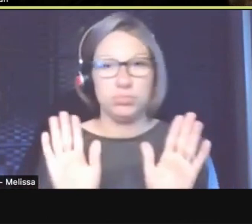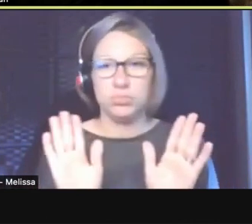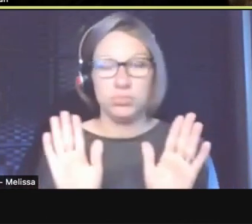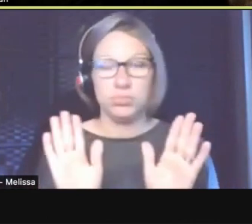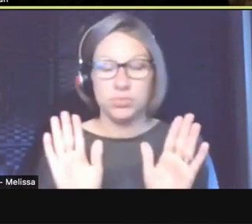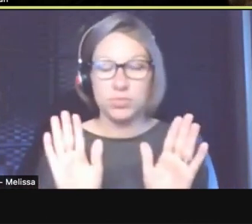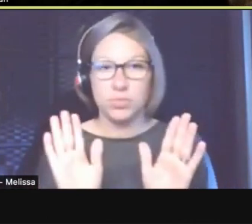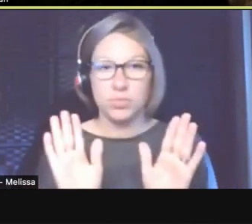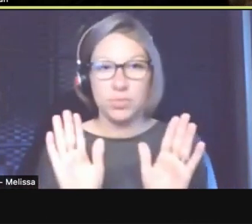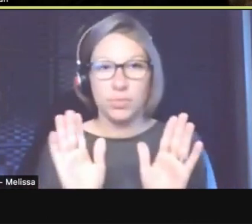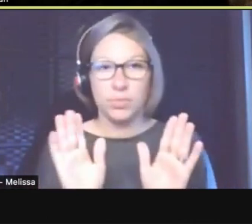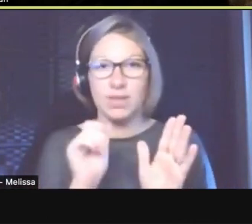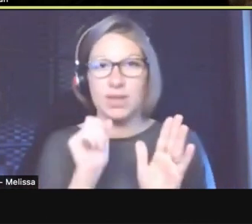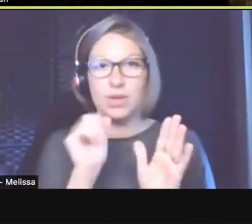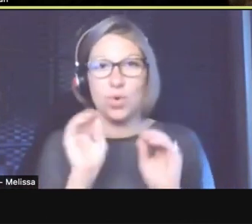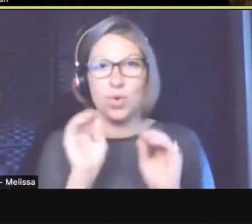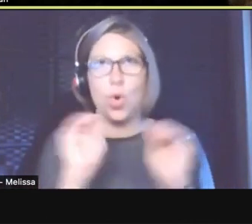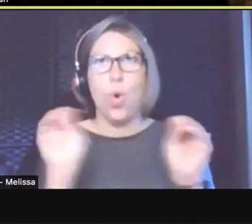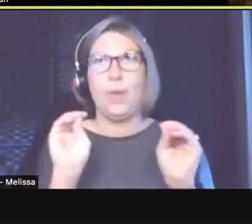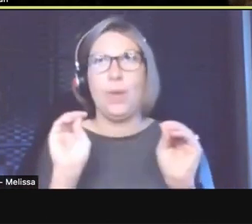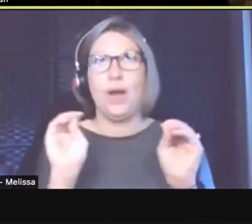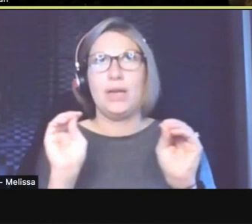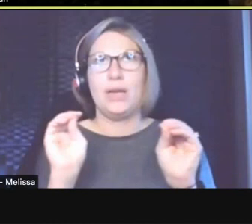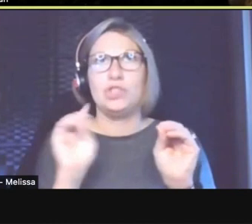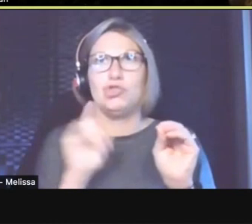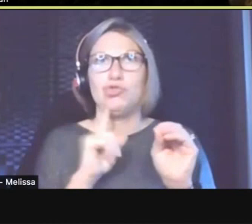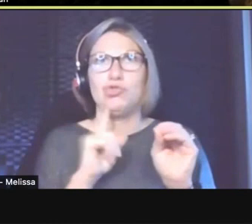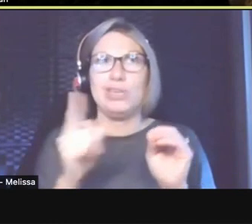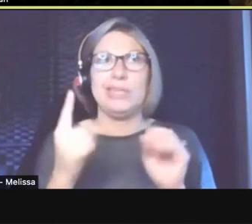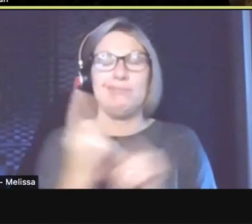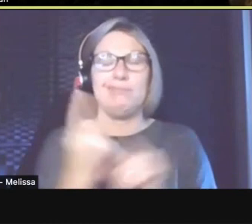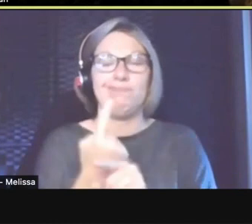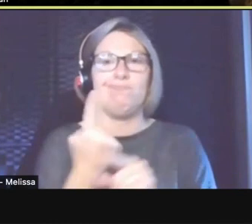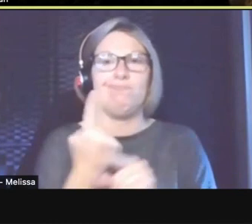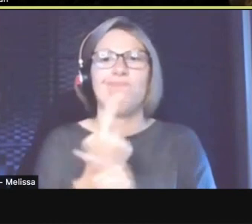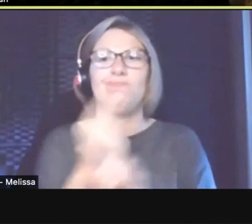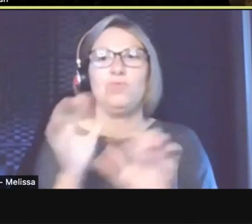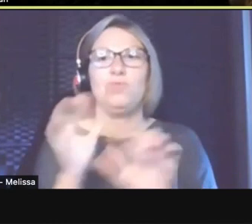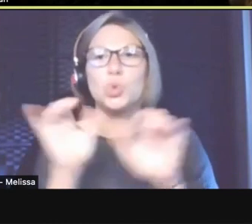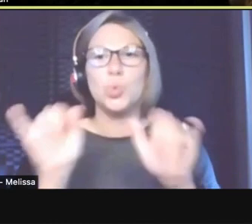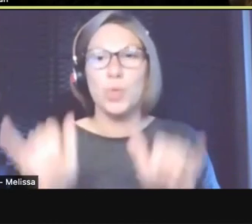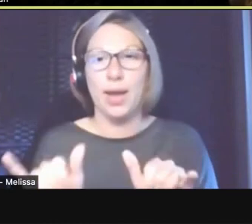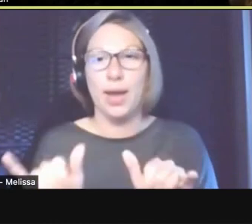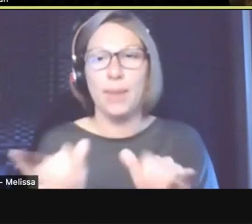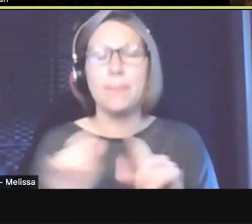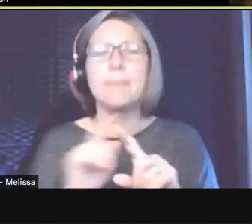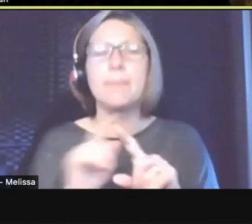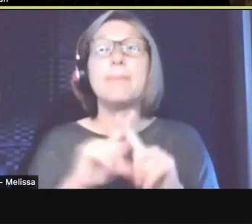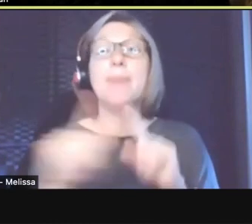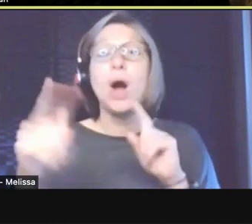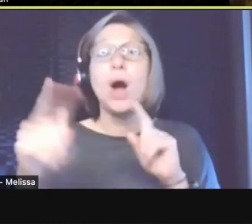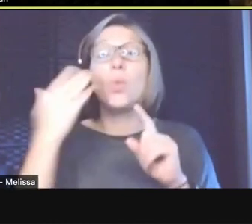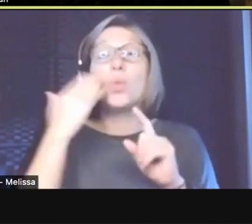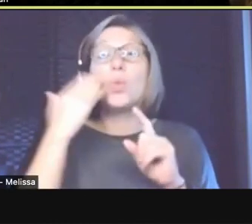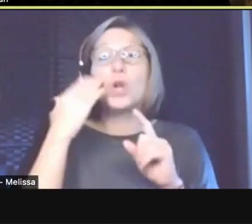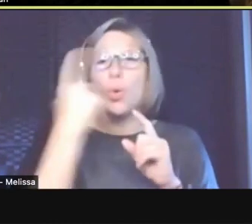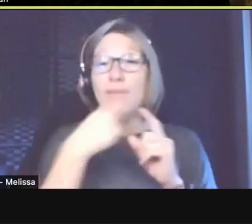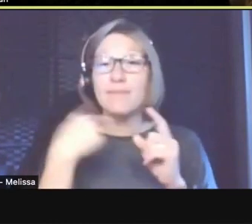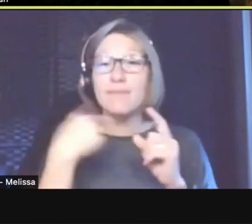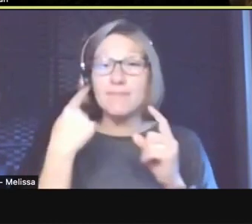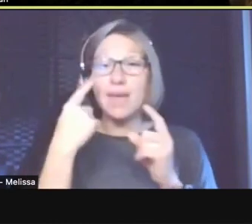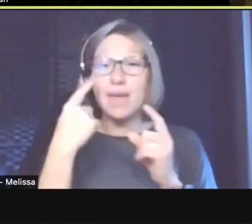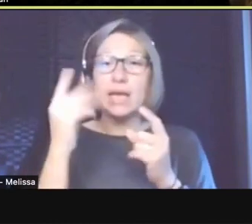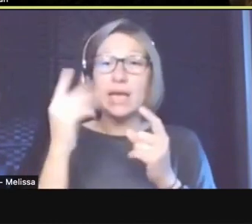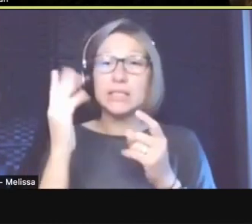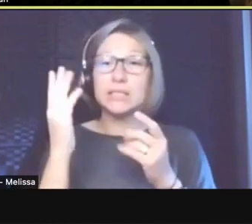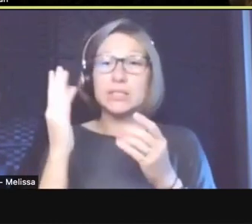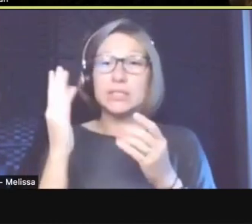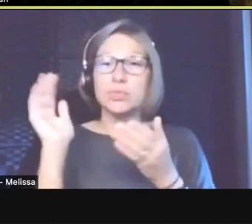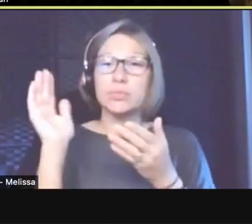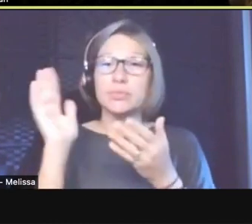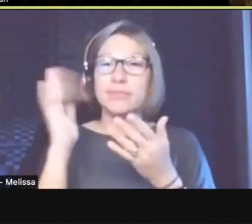to really do that properly yet. But we do know that the face appears degraded in some